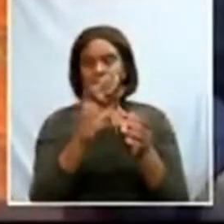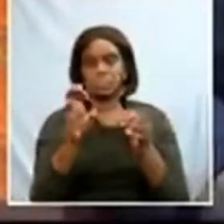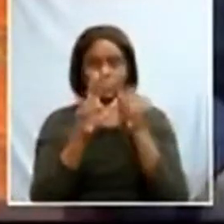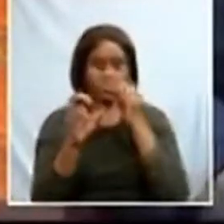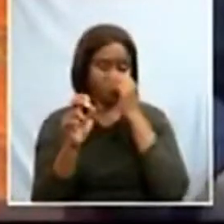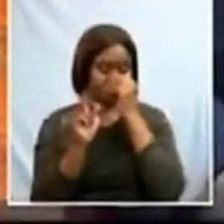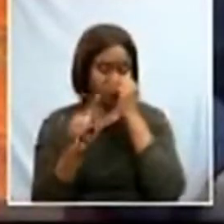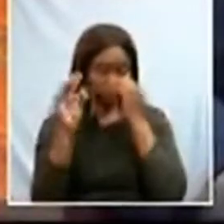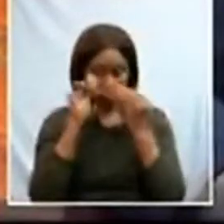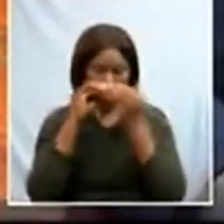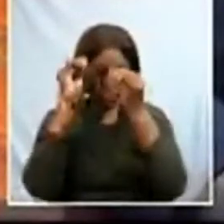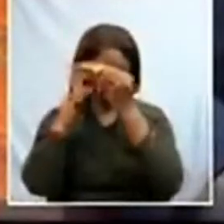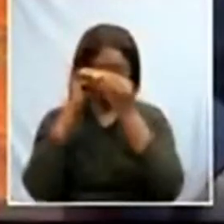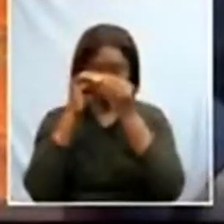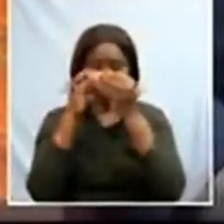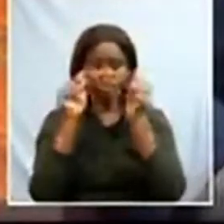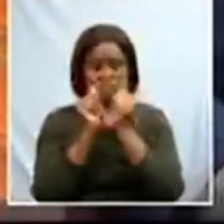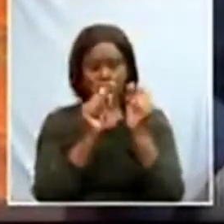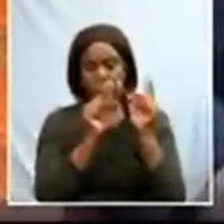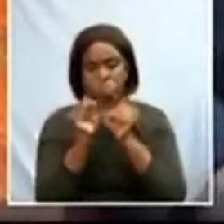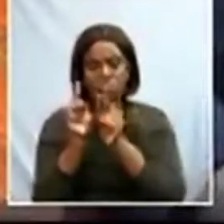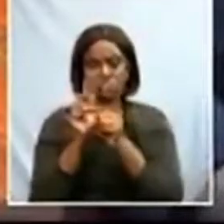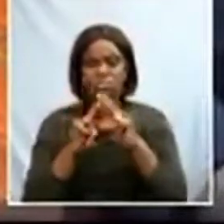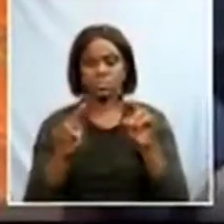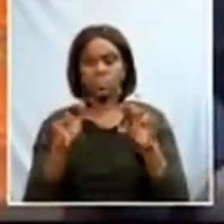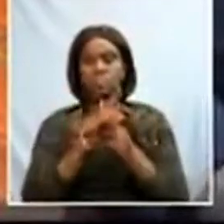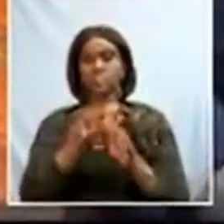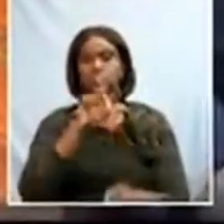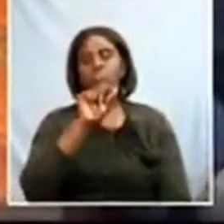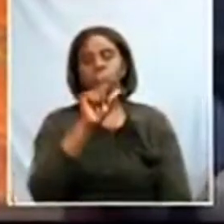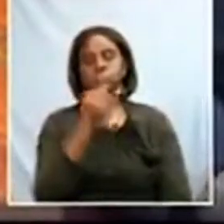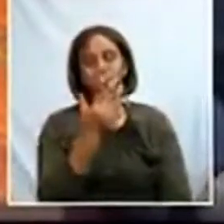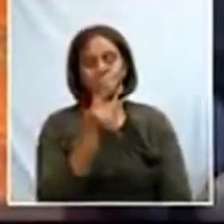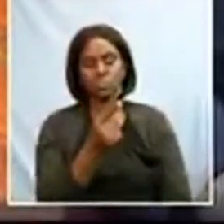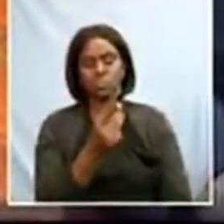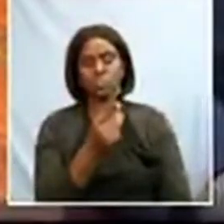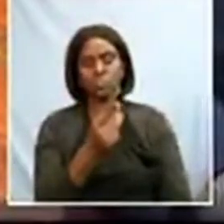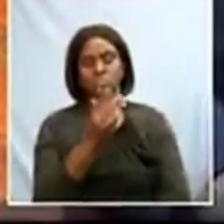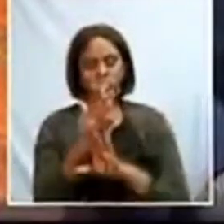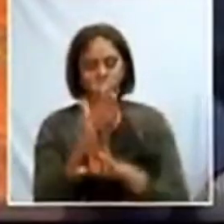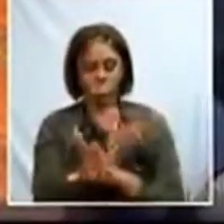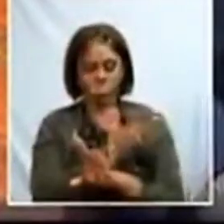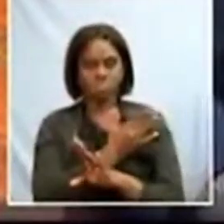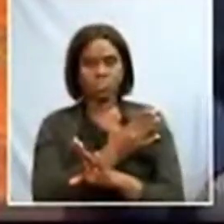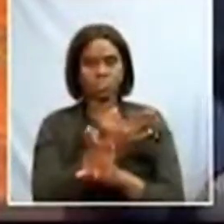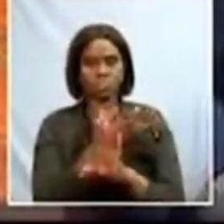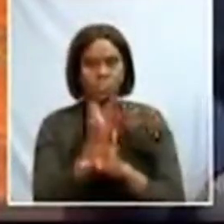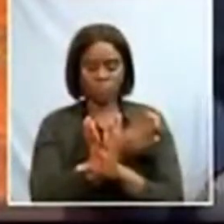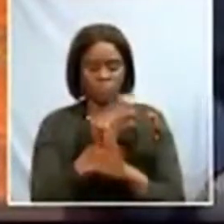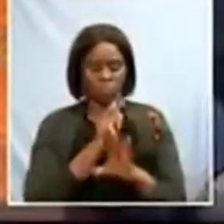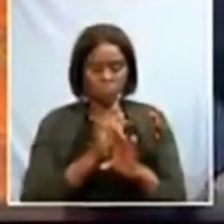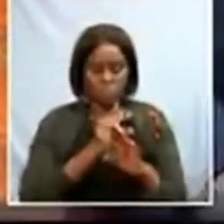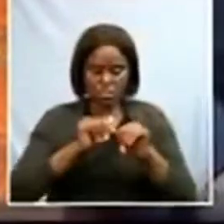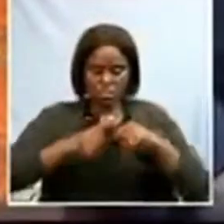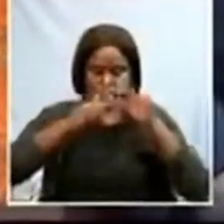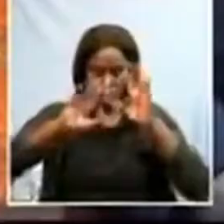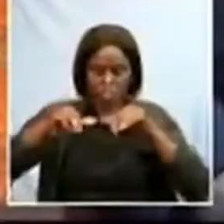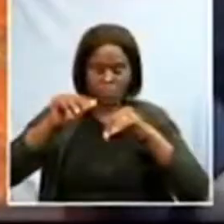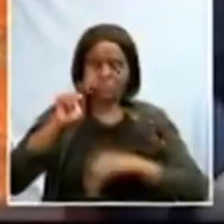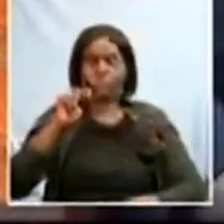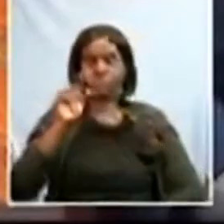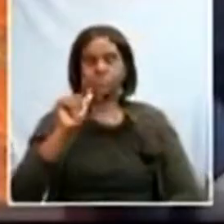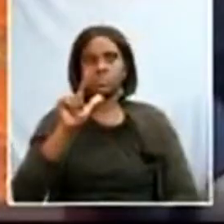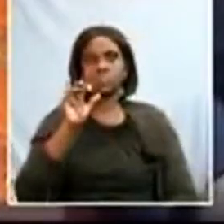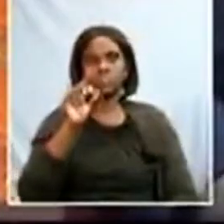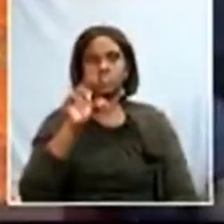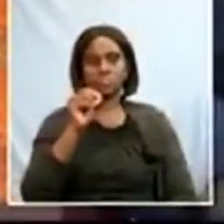212,300 plus. And also, Chair, in 2025, before we left NALOLO, Chair, we saw